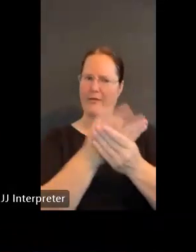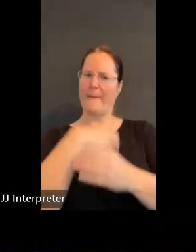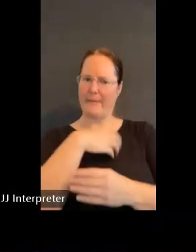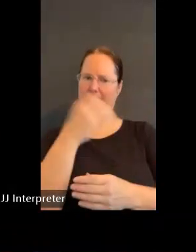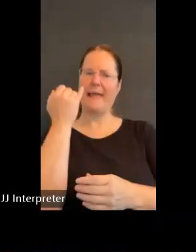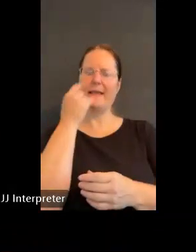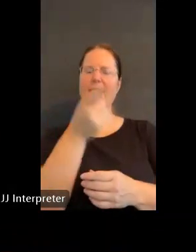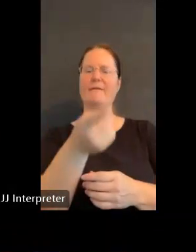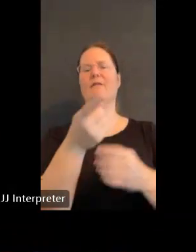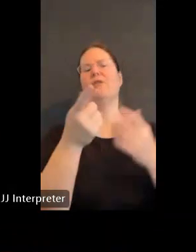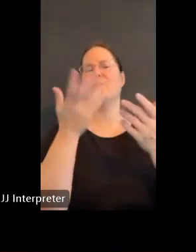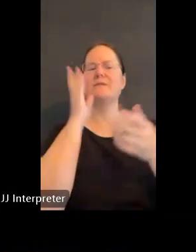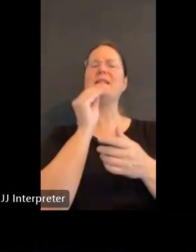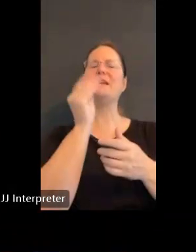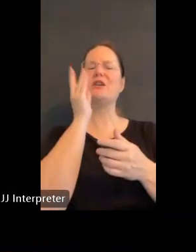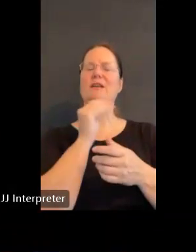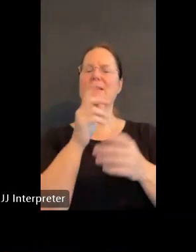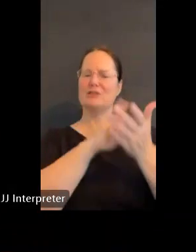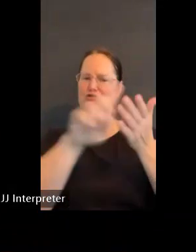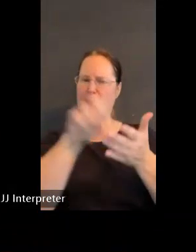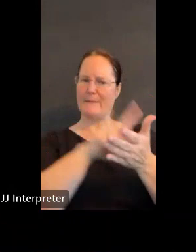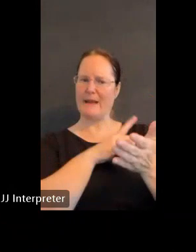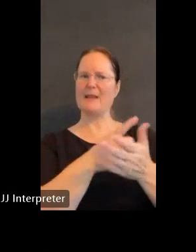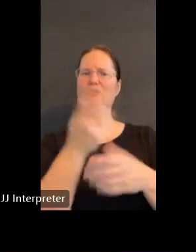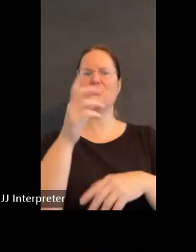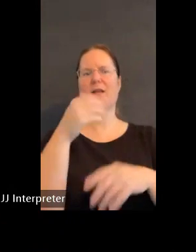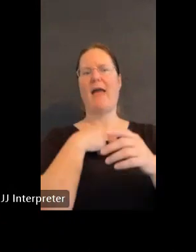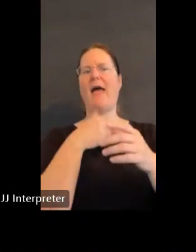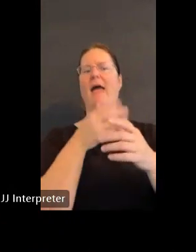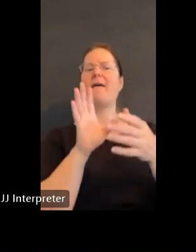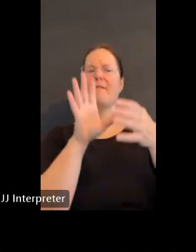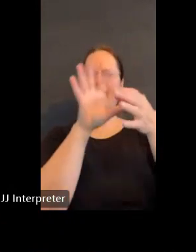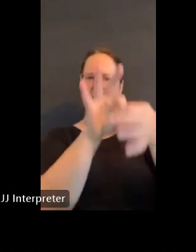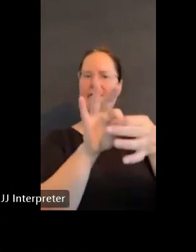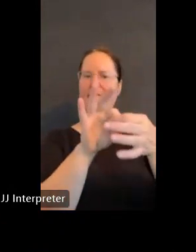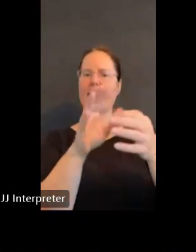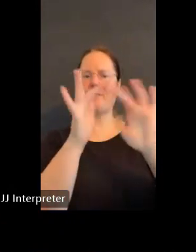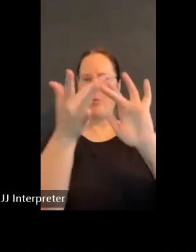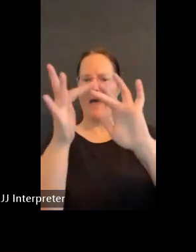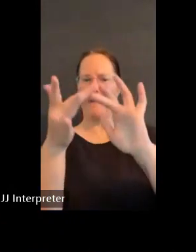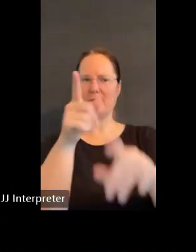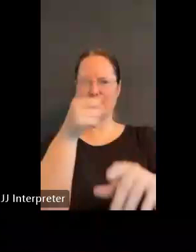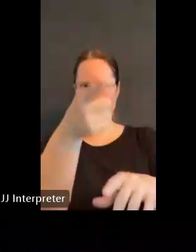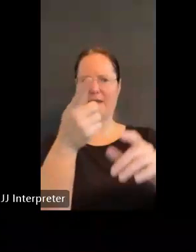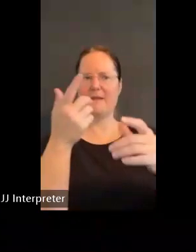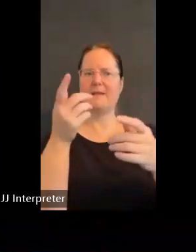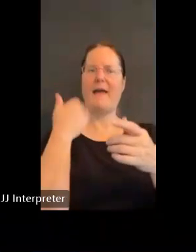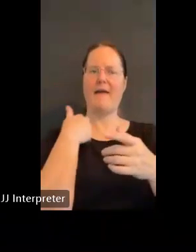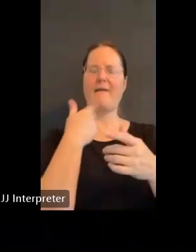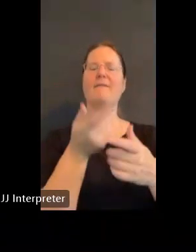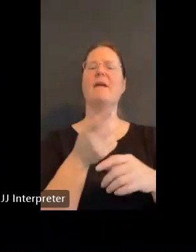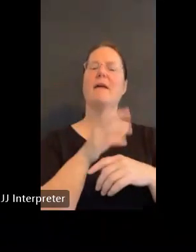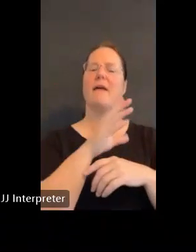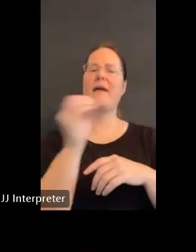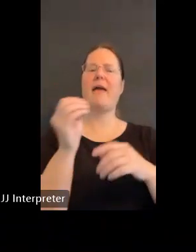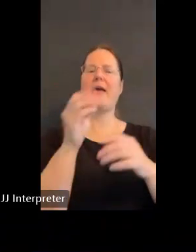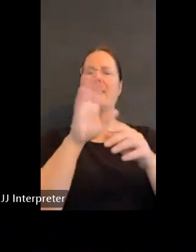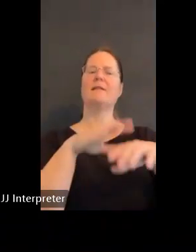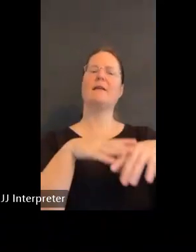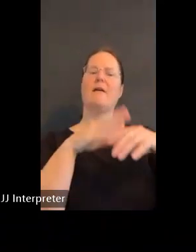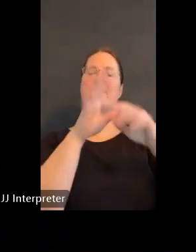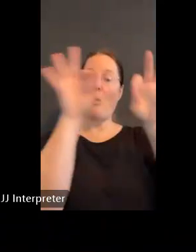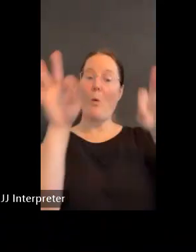website, a link on the slides, which you'll receive after this presentation. And there's an online form that you can start with, or